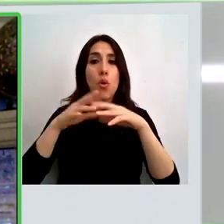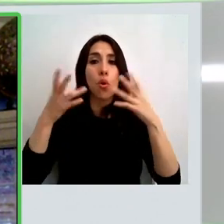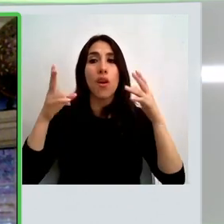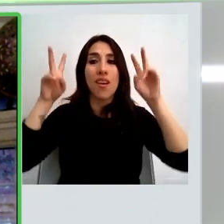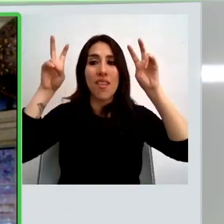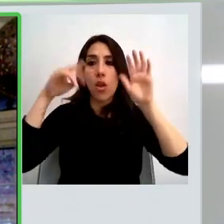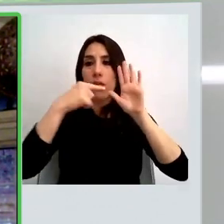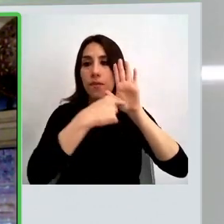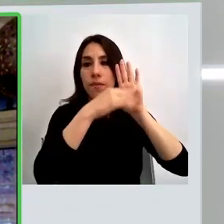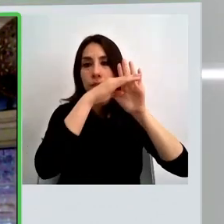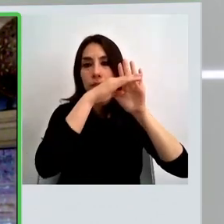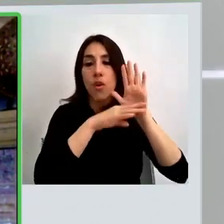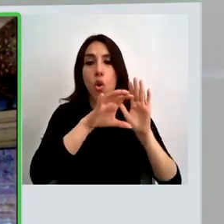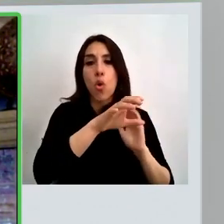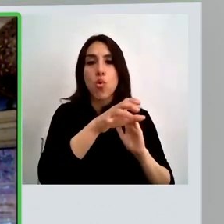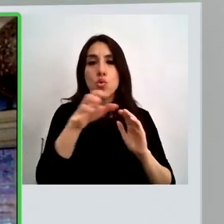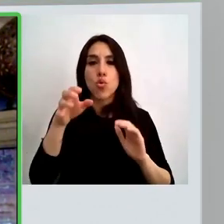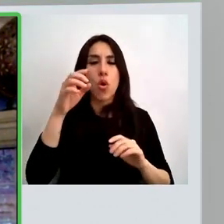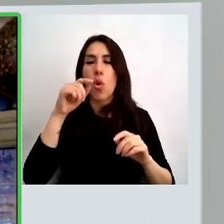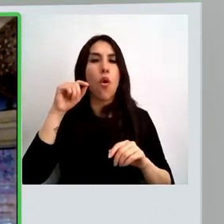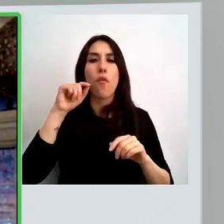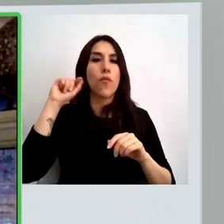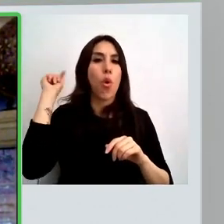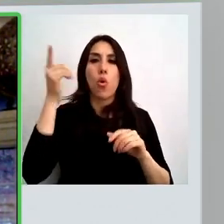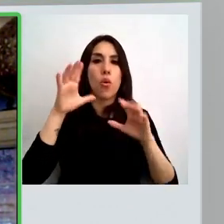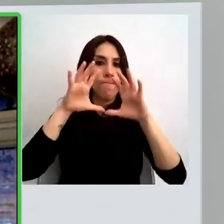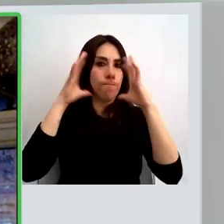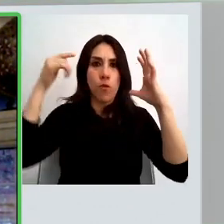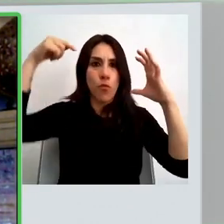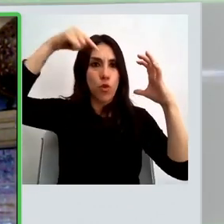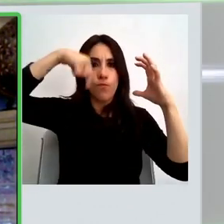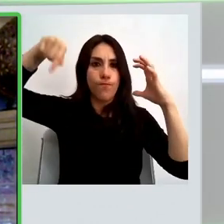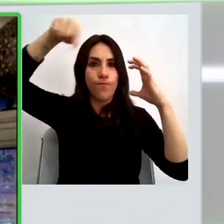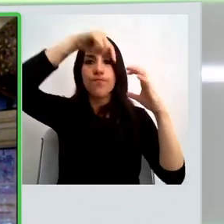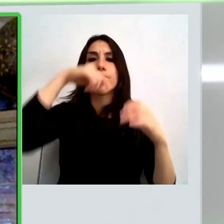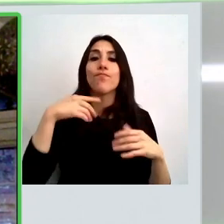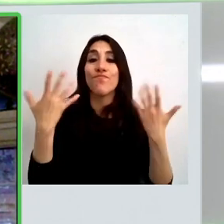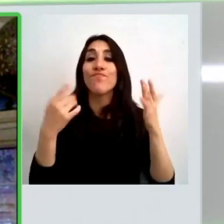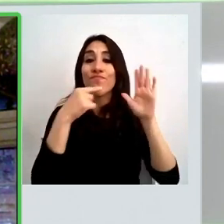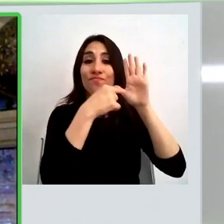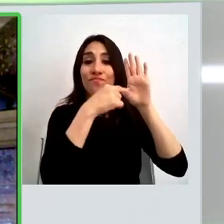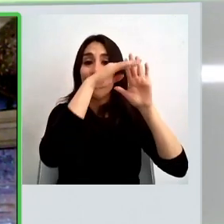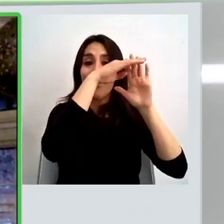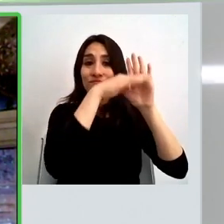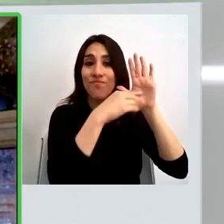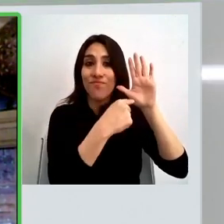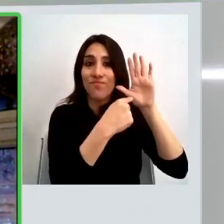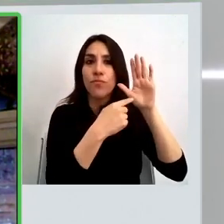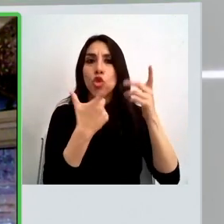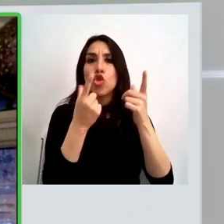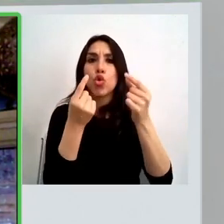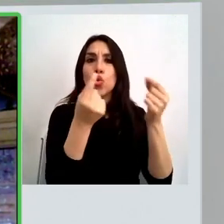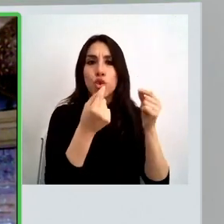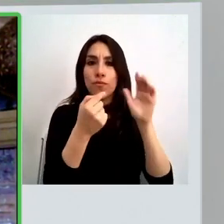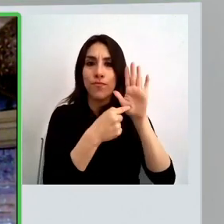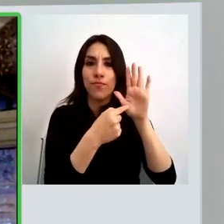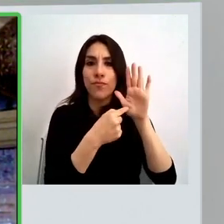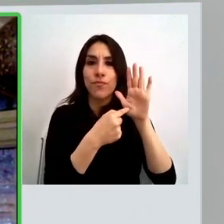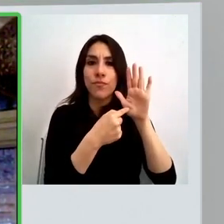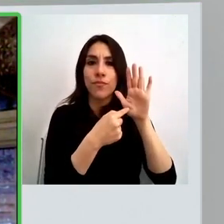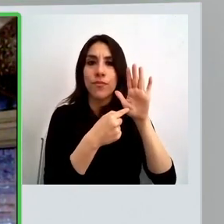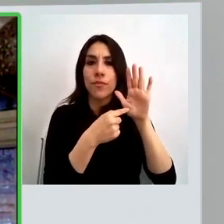legislation and regulation has a significant role to play in building a level playing